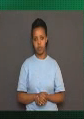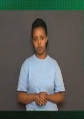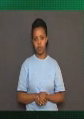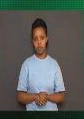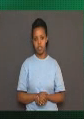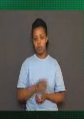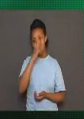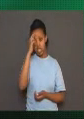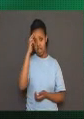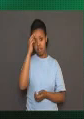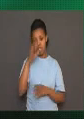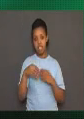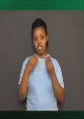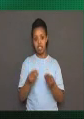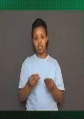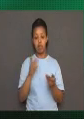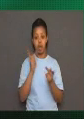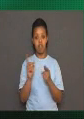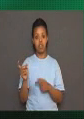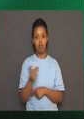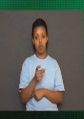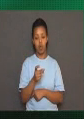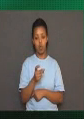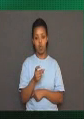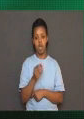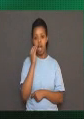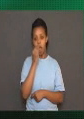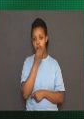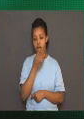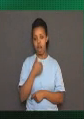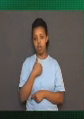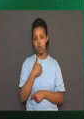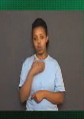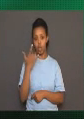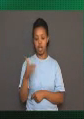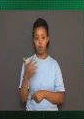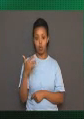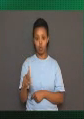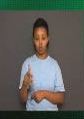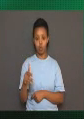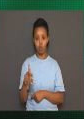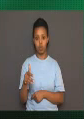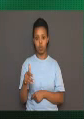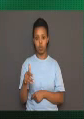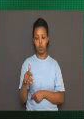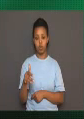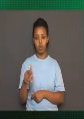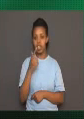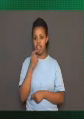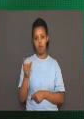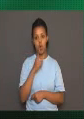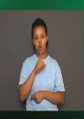It would be reasonable to expect that the flower petals would be red, since we have